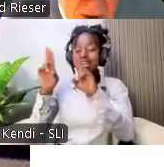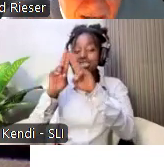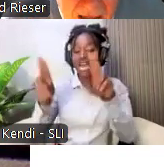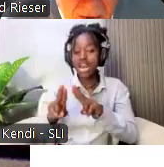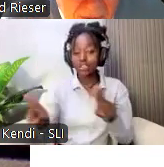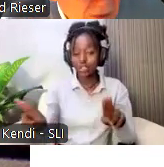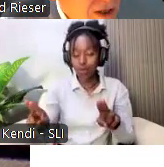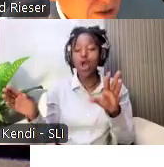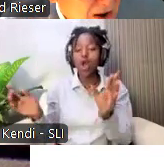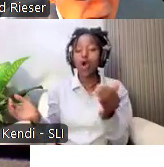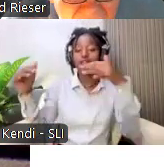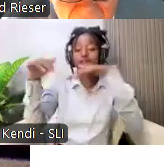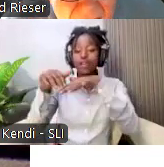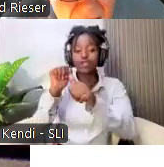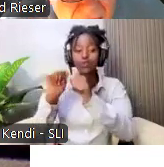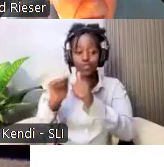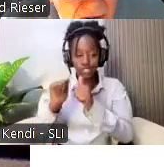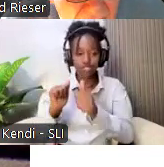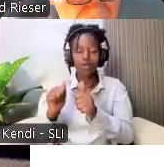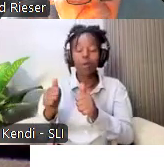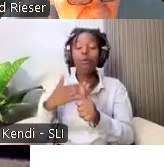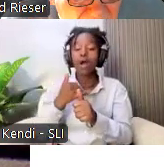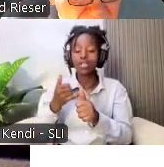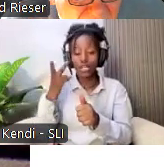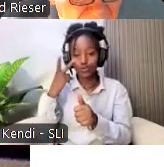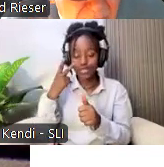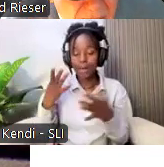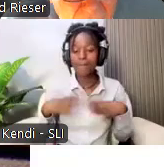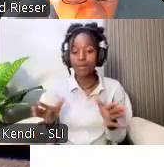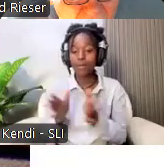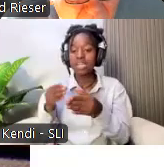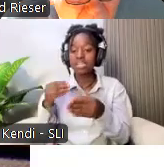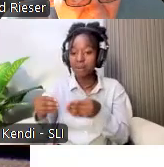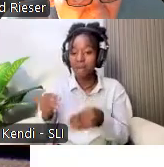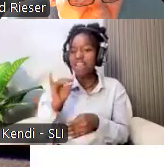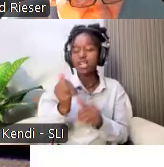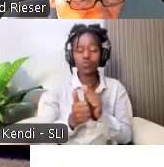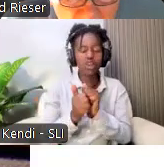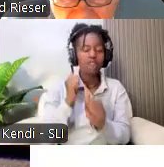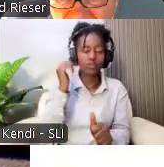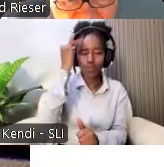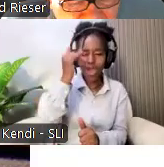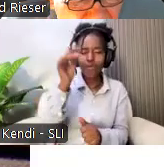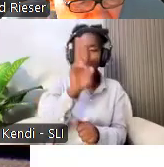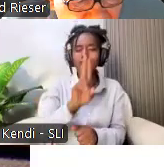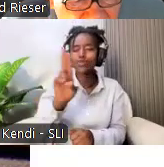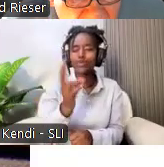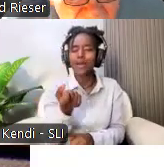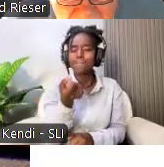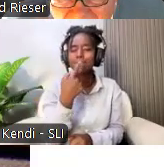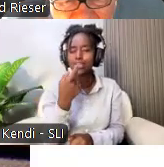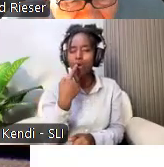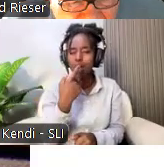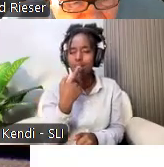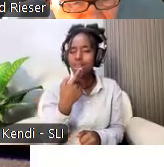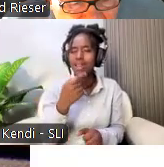board to be disabled people, which is fair enough. That was rejected because it was mainly medical model, medical professionals.